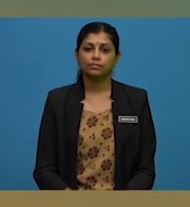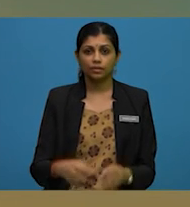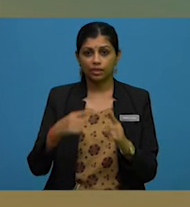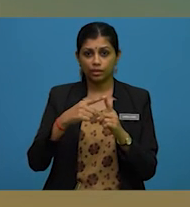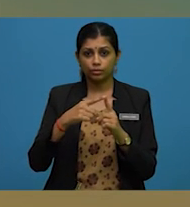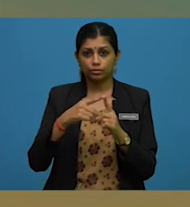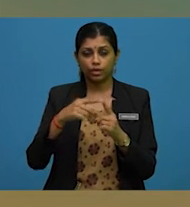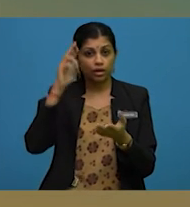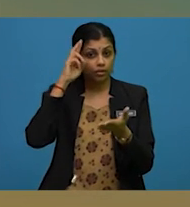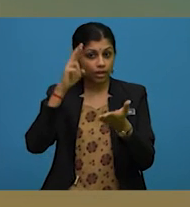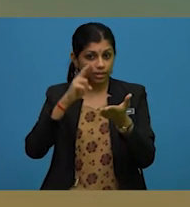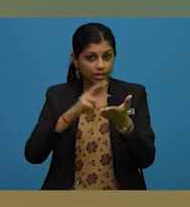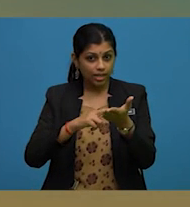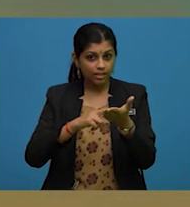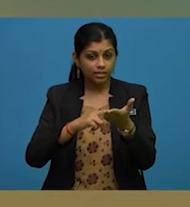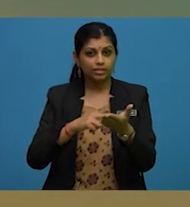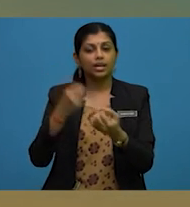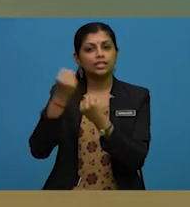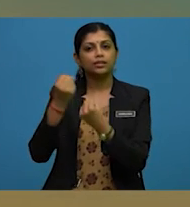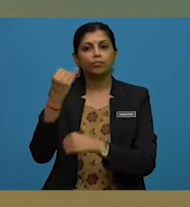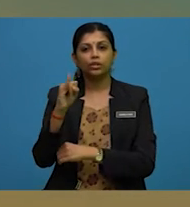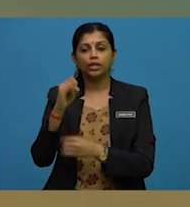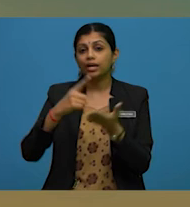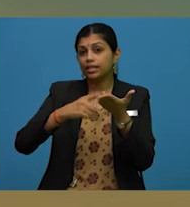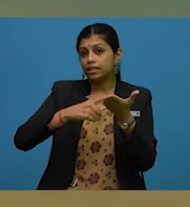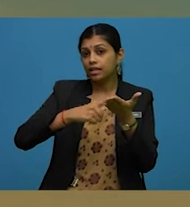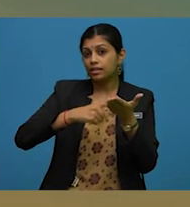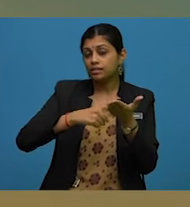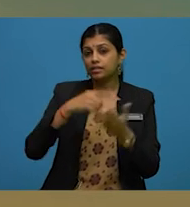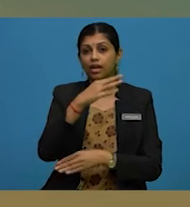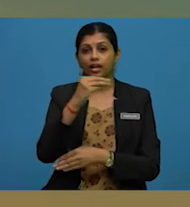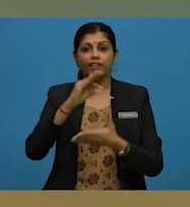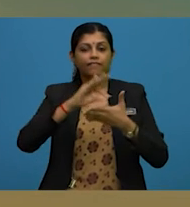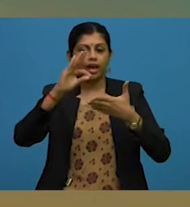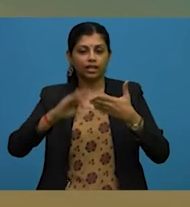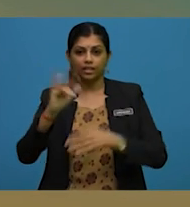to recognize supporting details, and